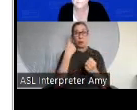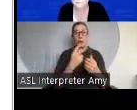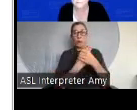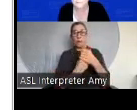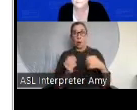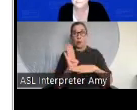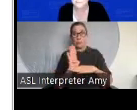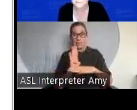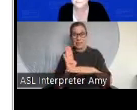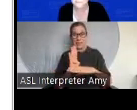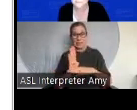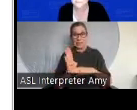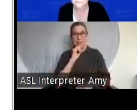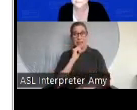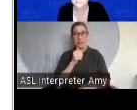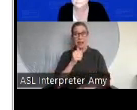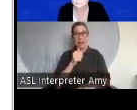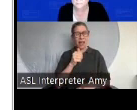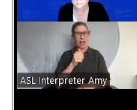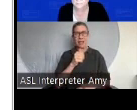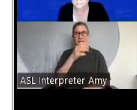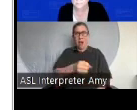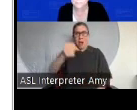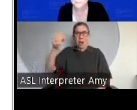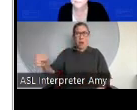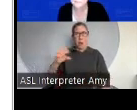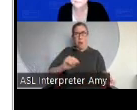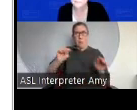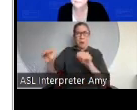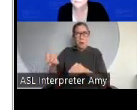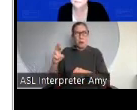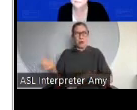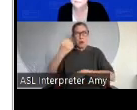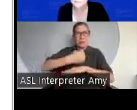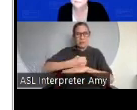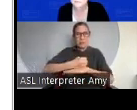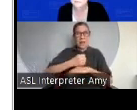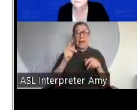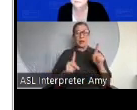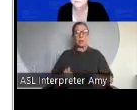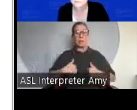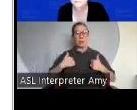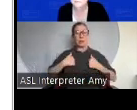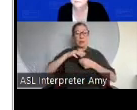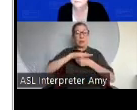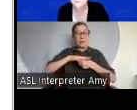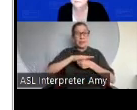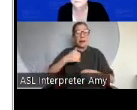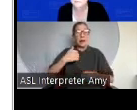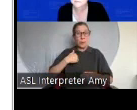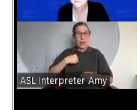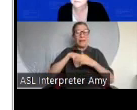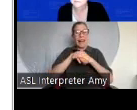that they will not be displaced and that the residents of the neighborhood will still have